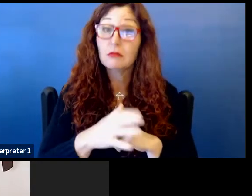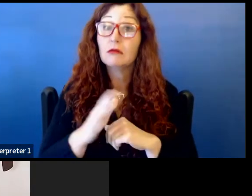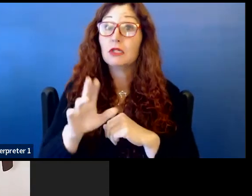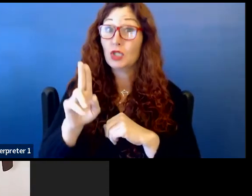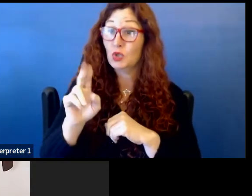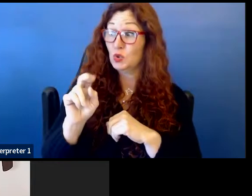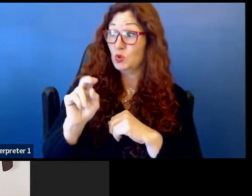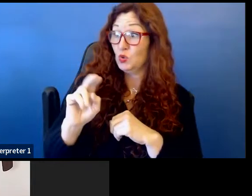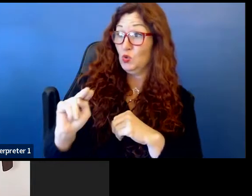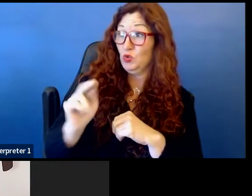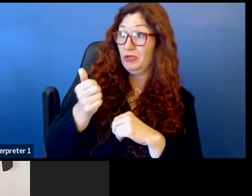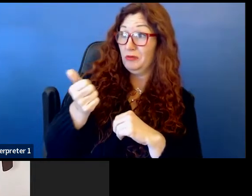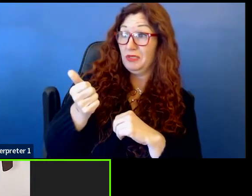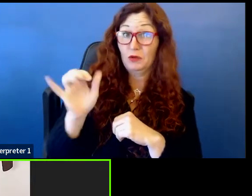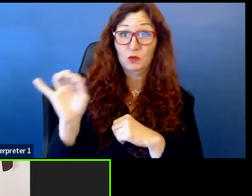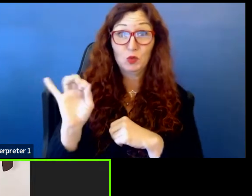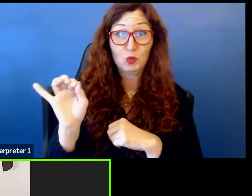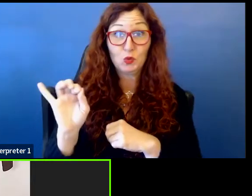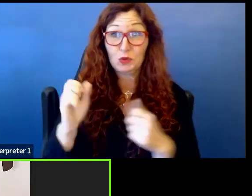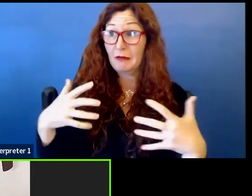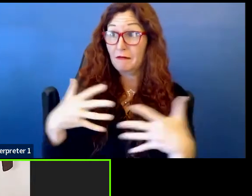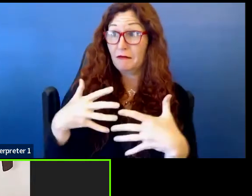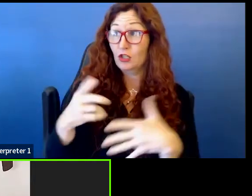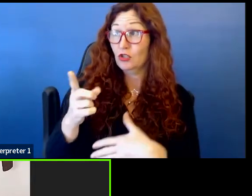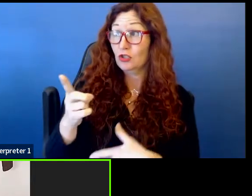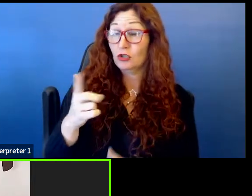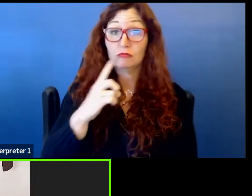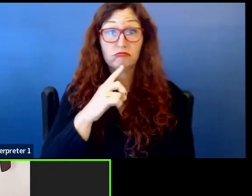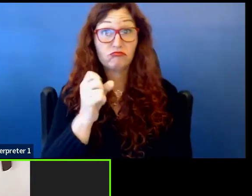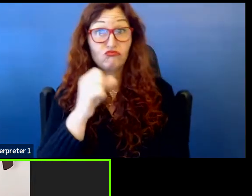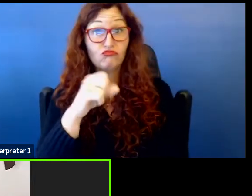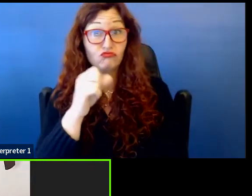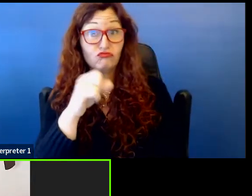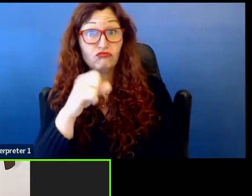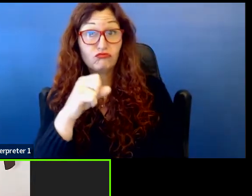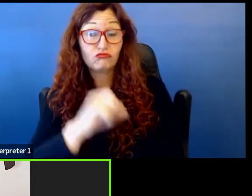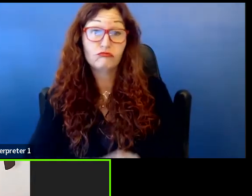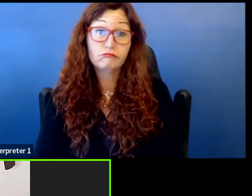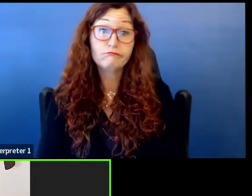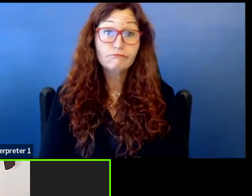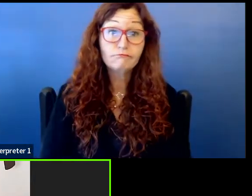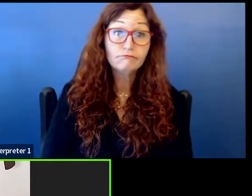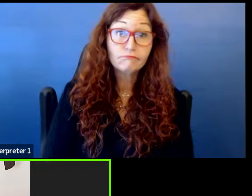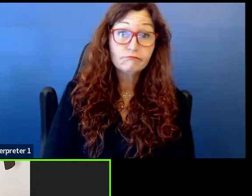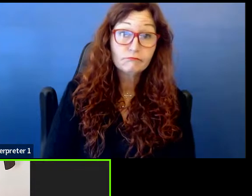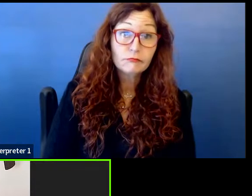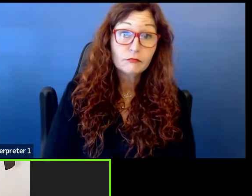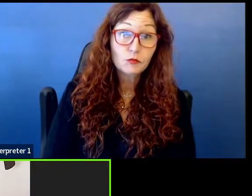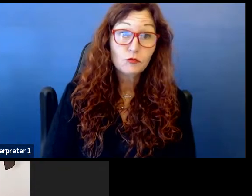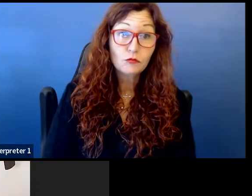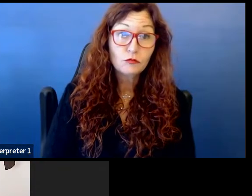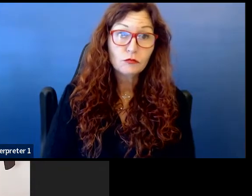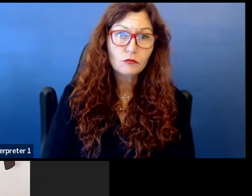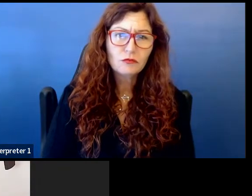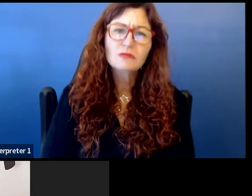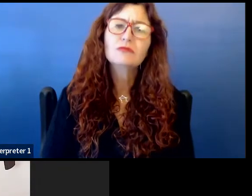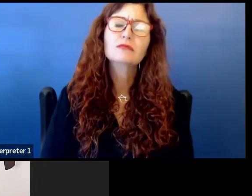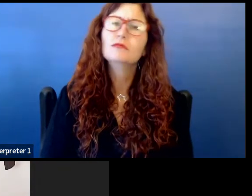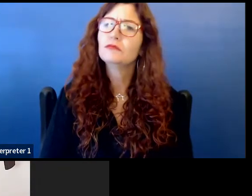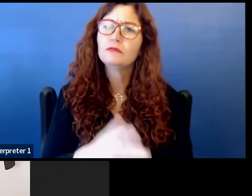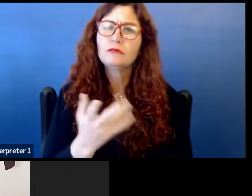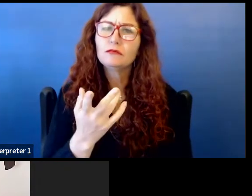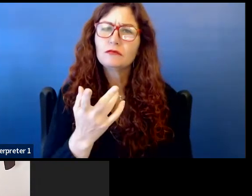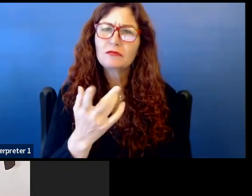right yes in some instances yes um it do you have any suggestions